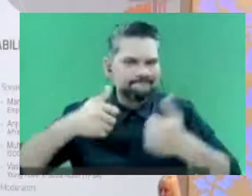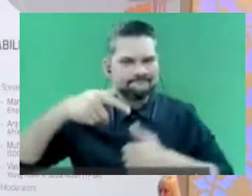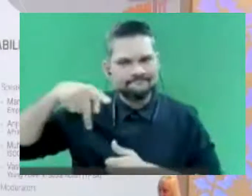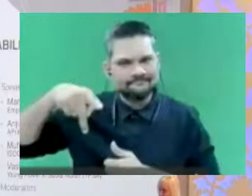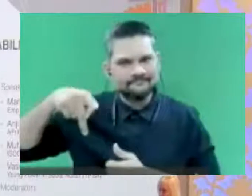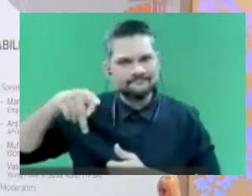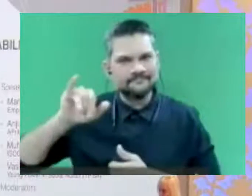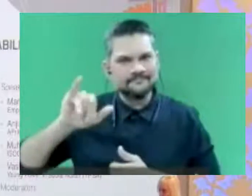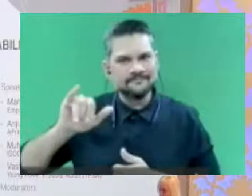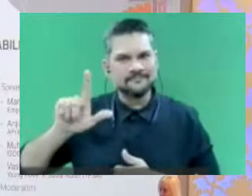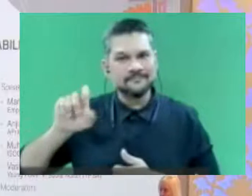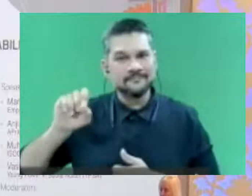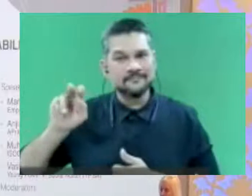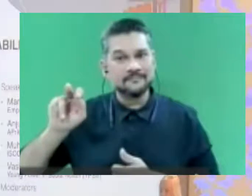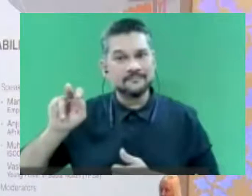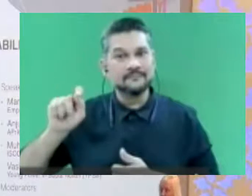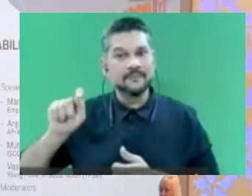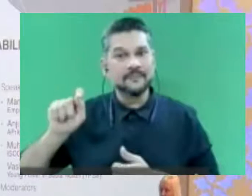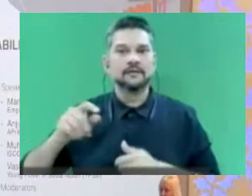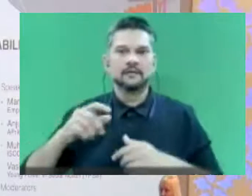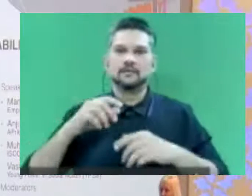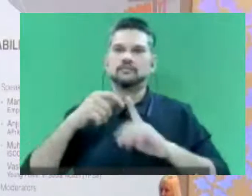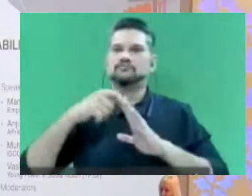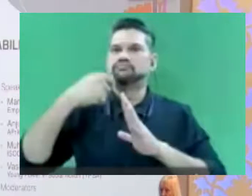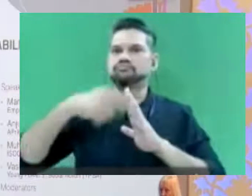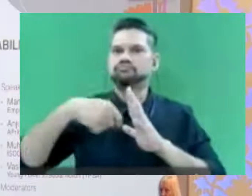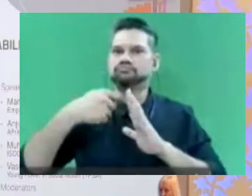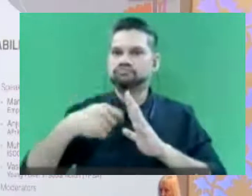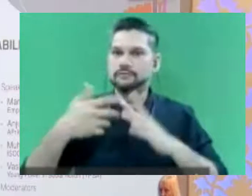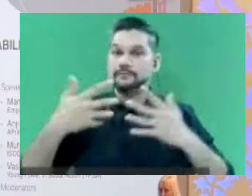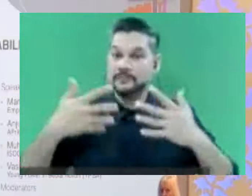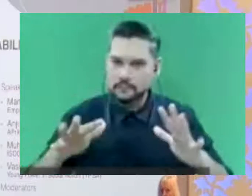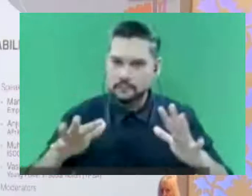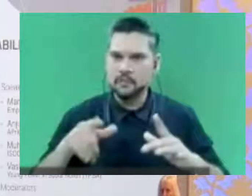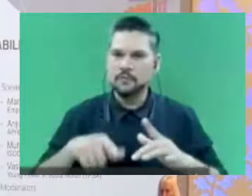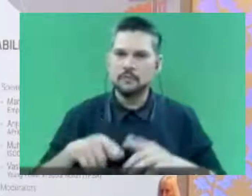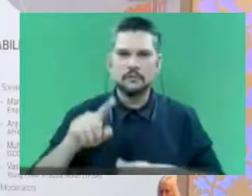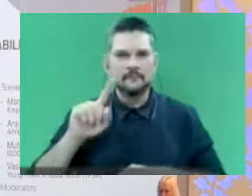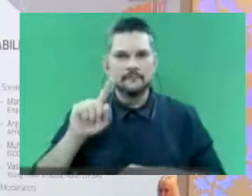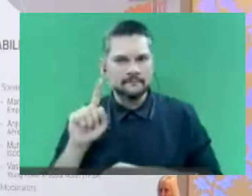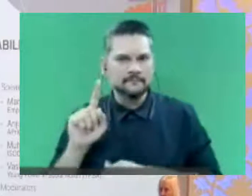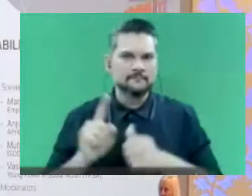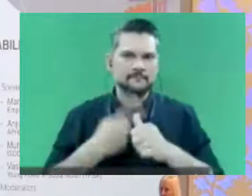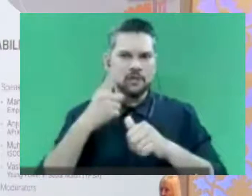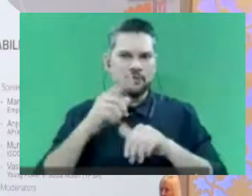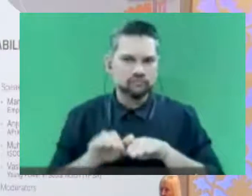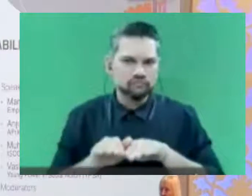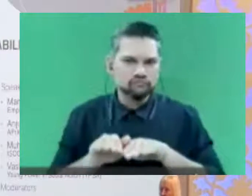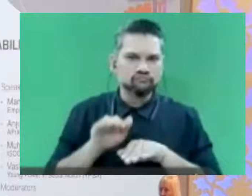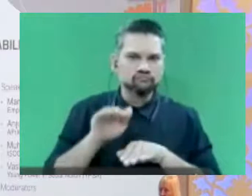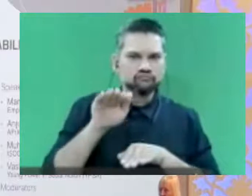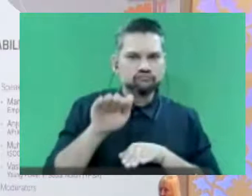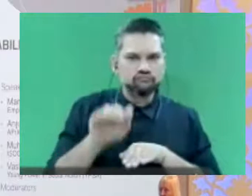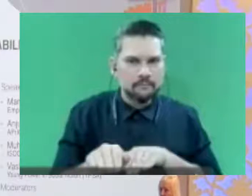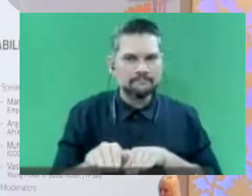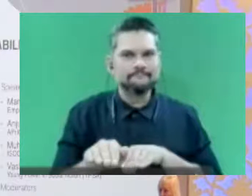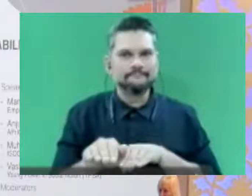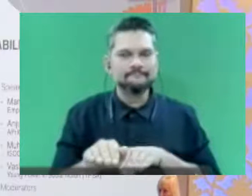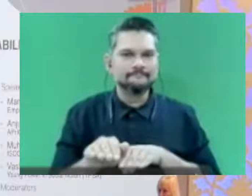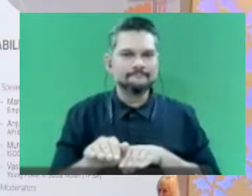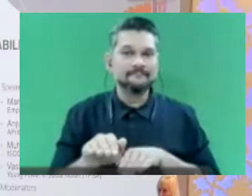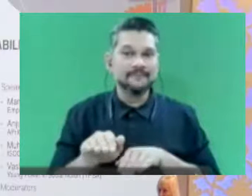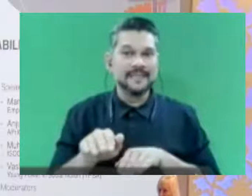one first step, and that was to have this workshop in